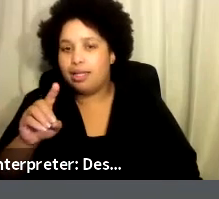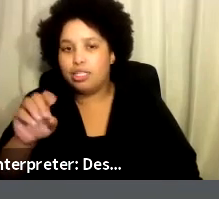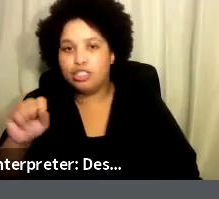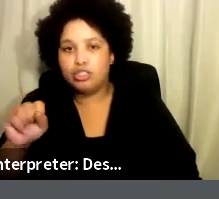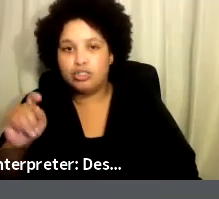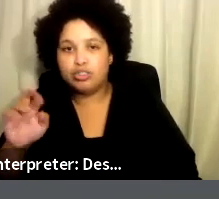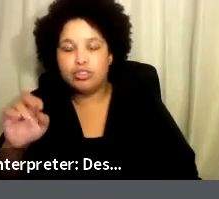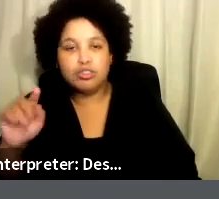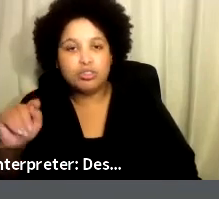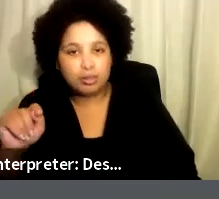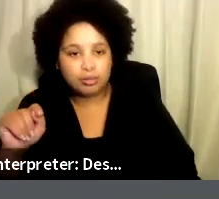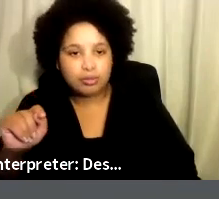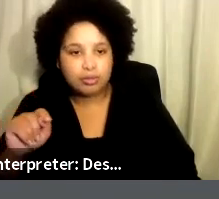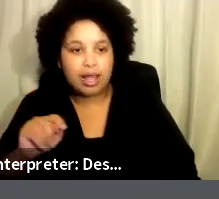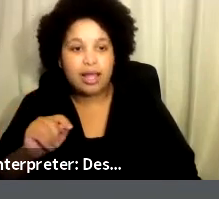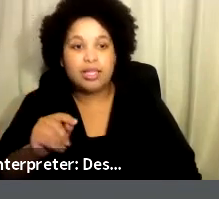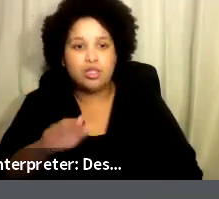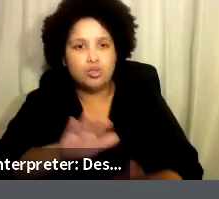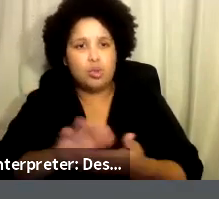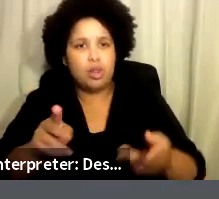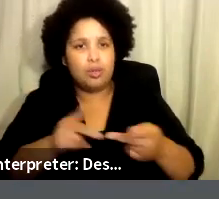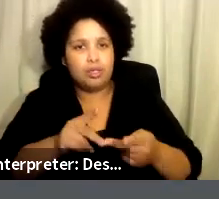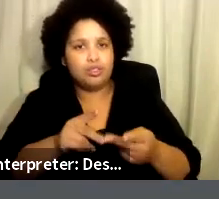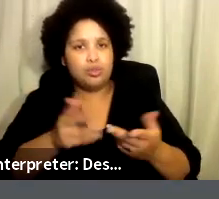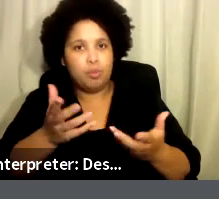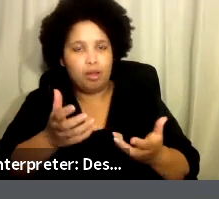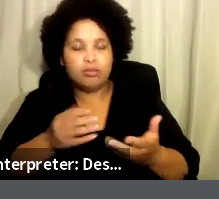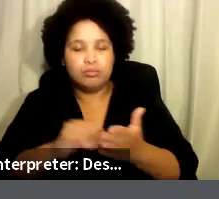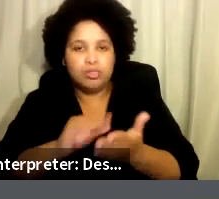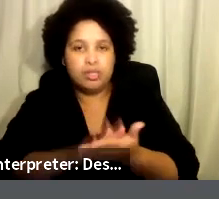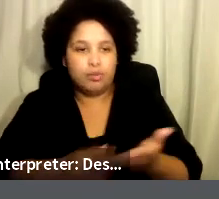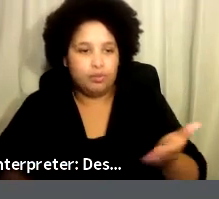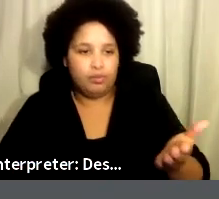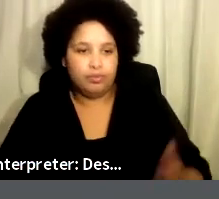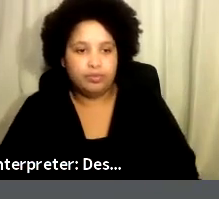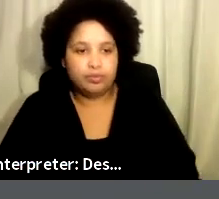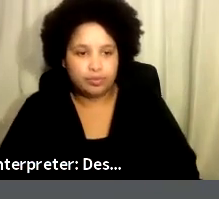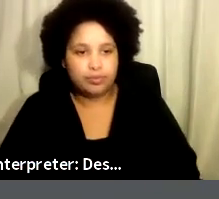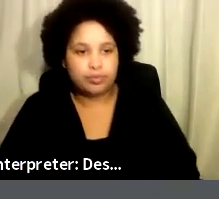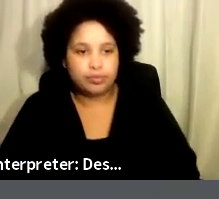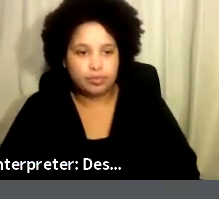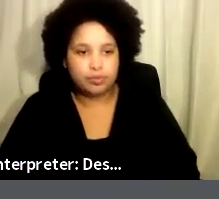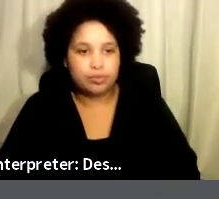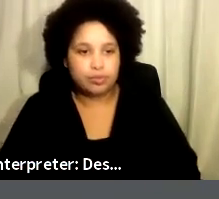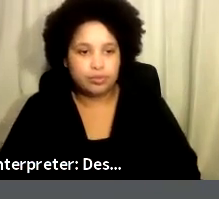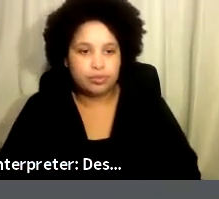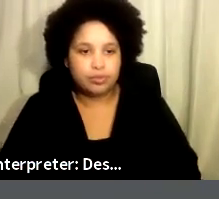the school site that you want so that we know who will be contacting you.